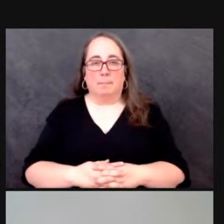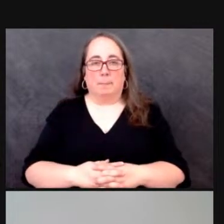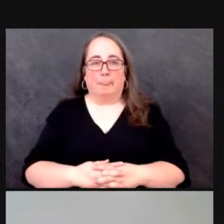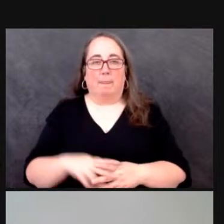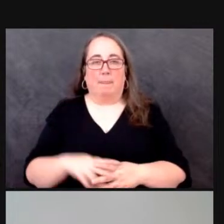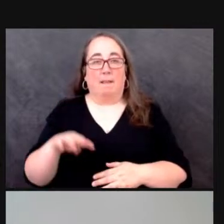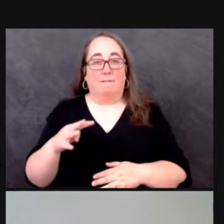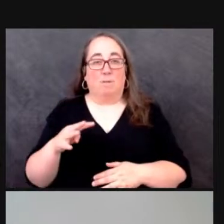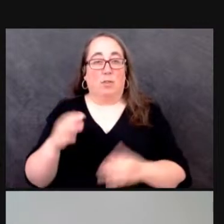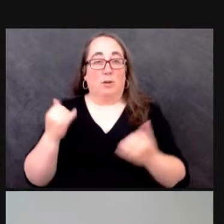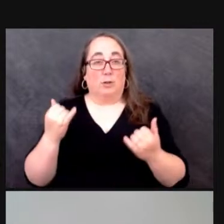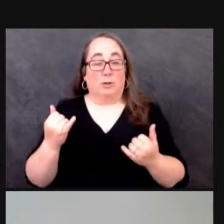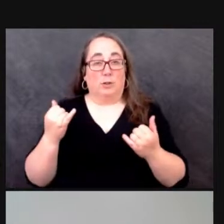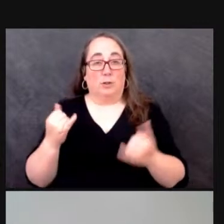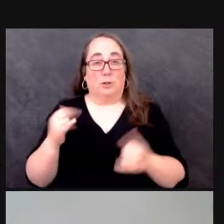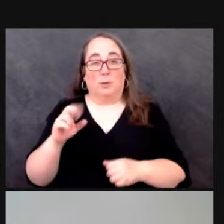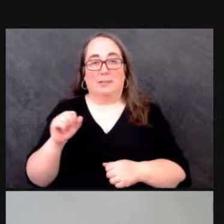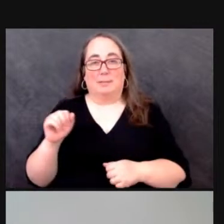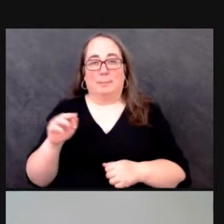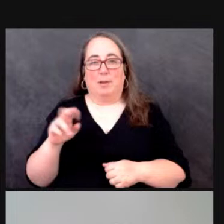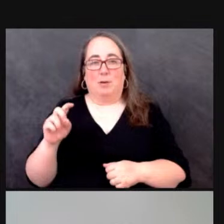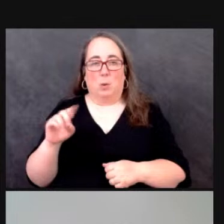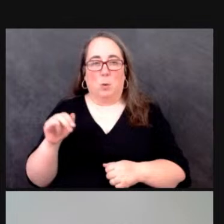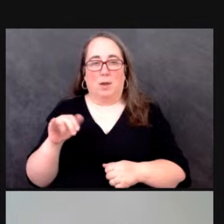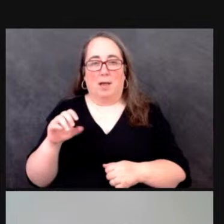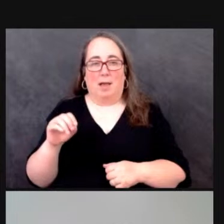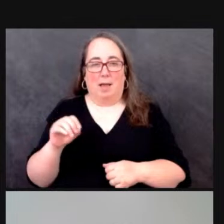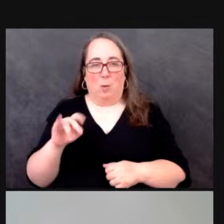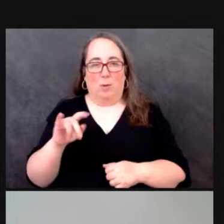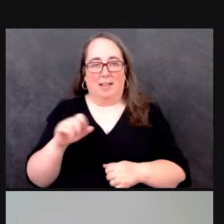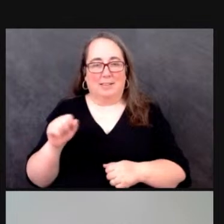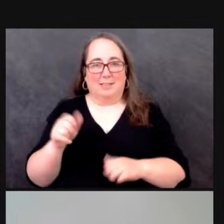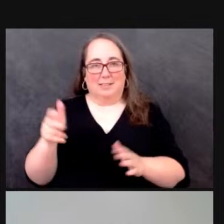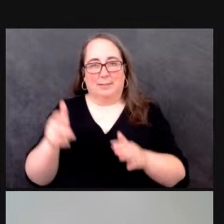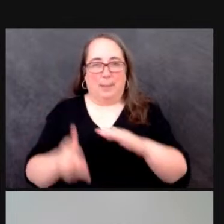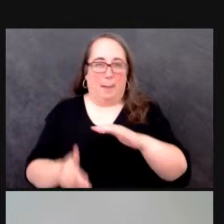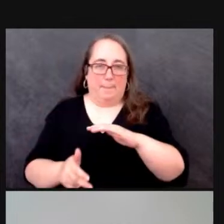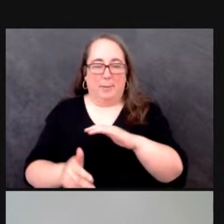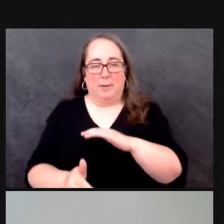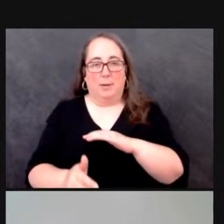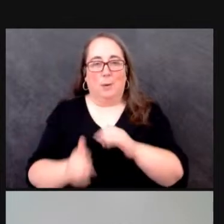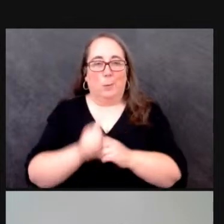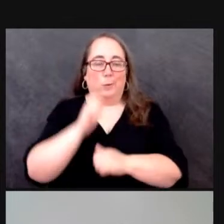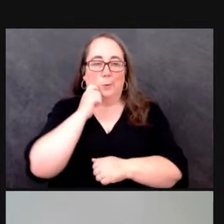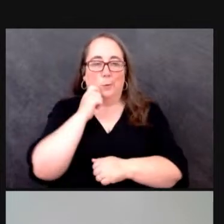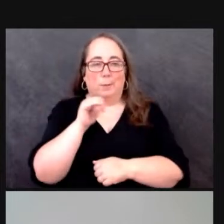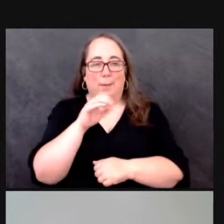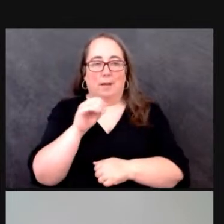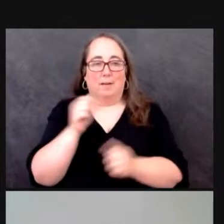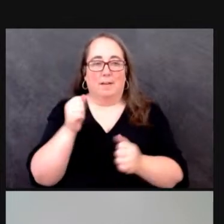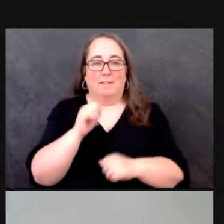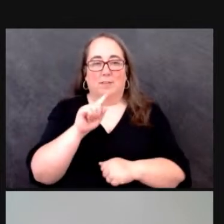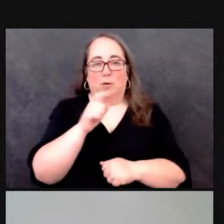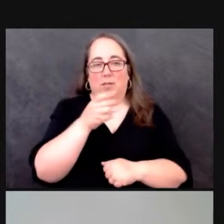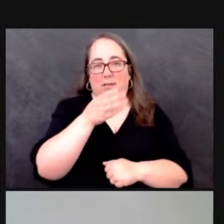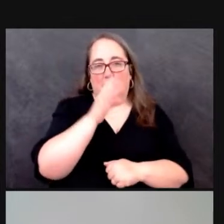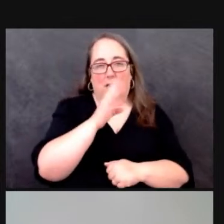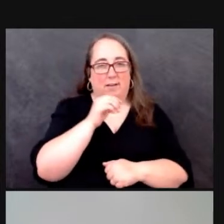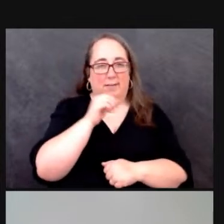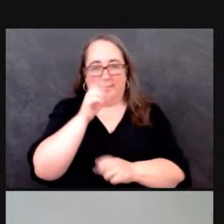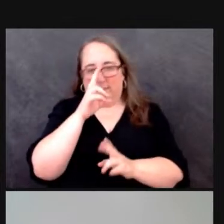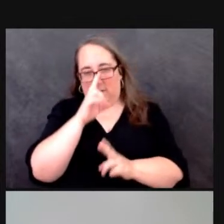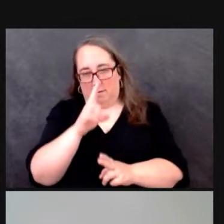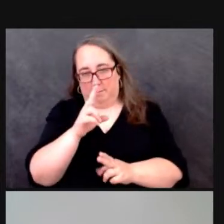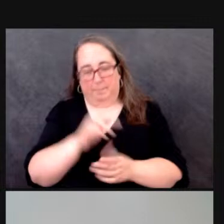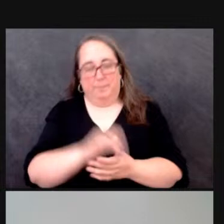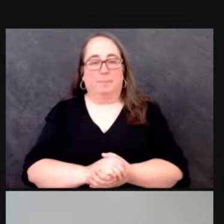current USS Maryland is an Ohio-class ballistic submarine with the very cool motto of "Fear only God and dishonor."